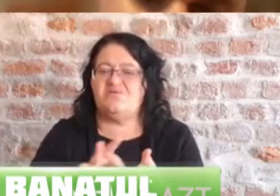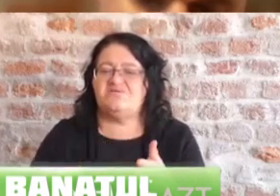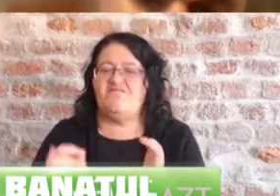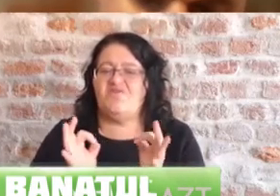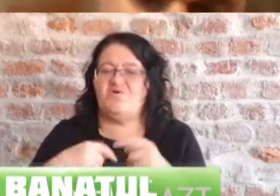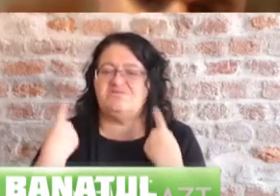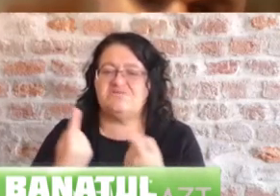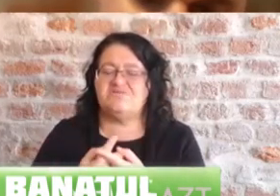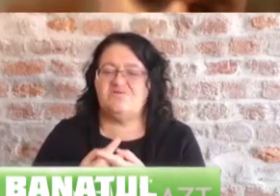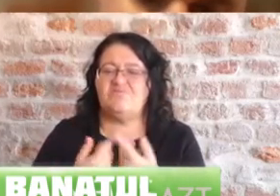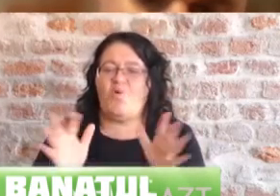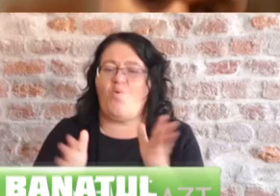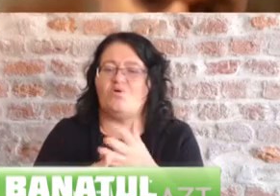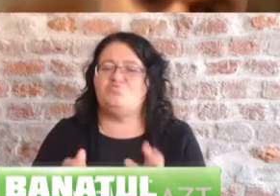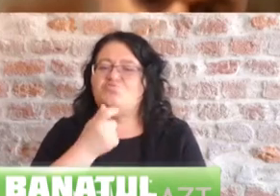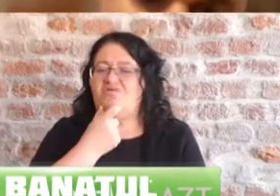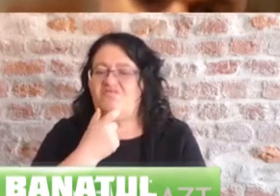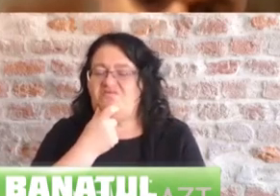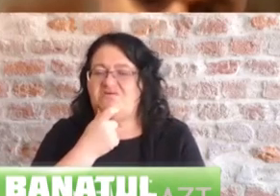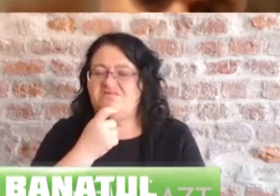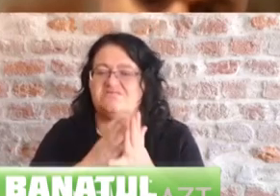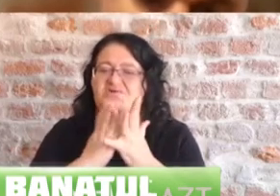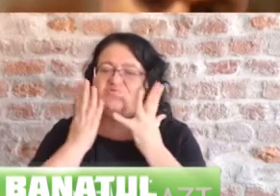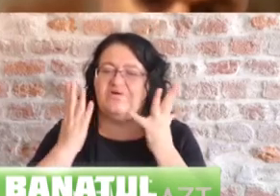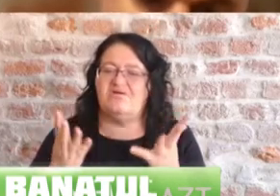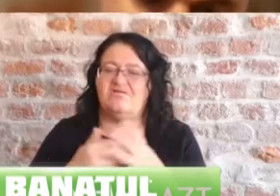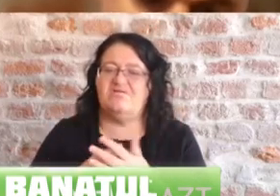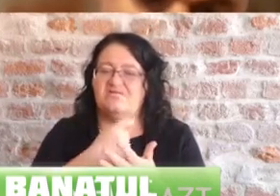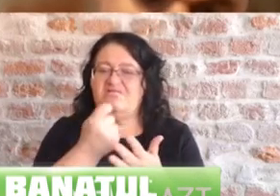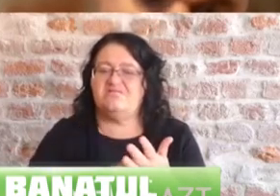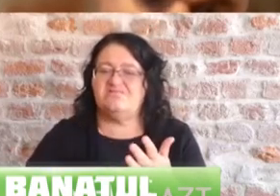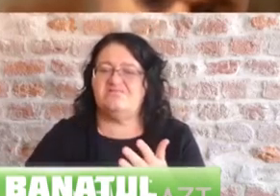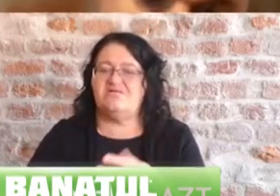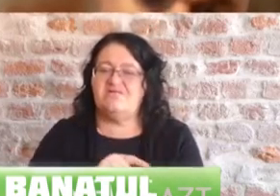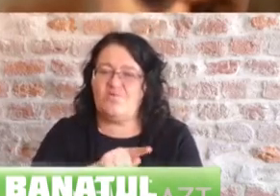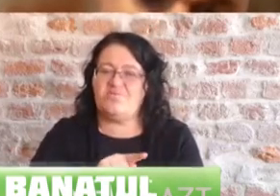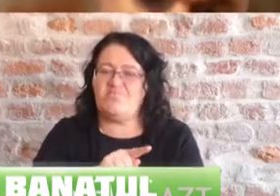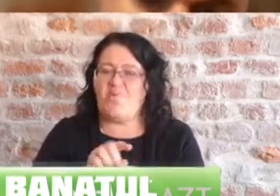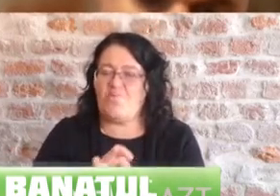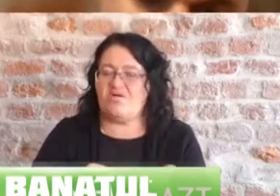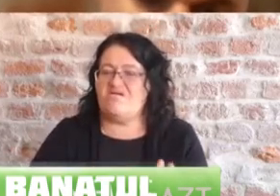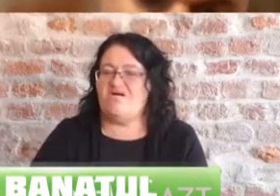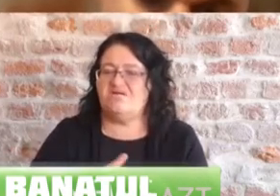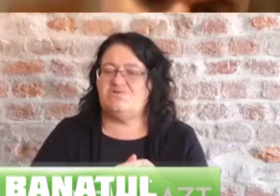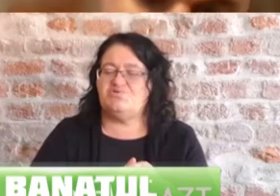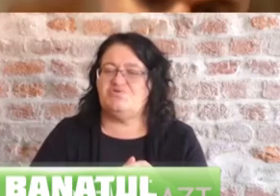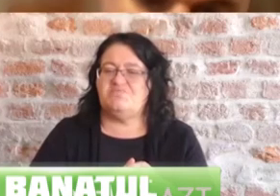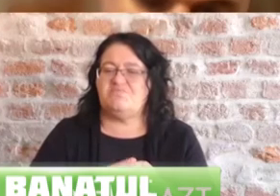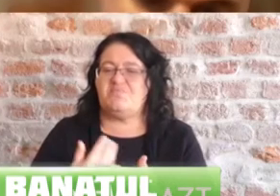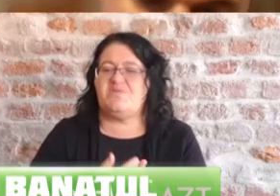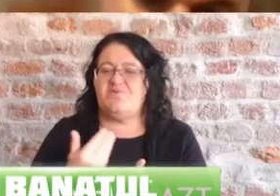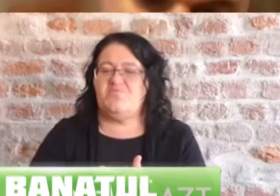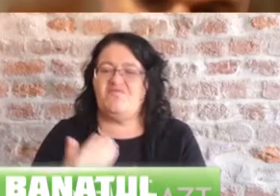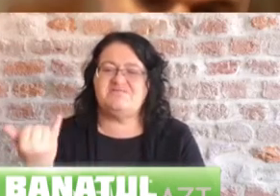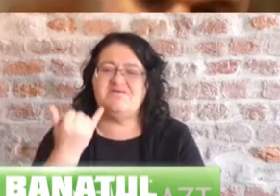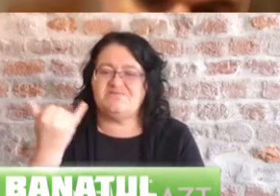of all ages and backgrounds. The design is contemporary and tailored specifically